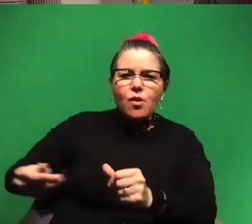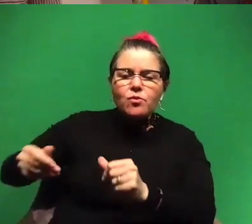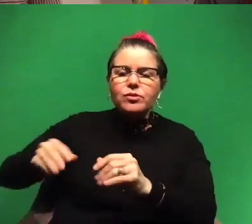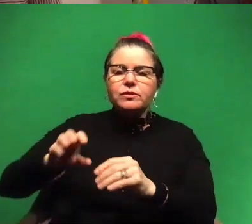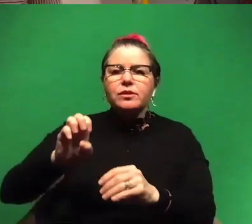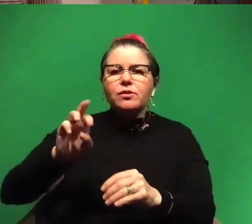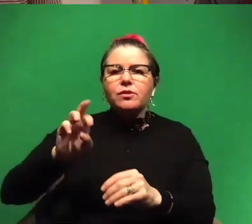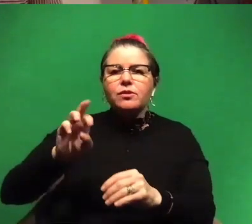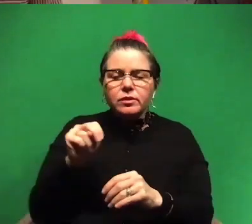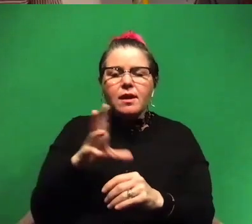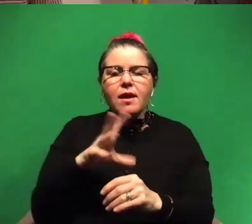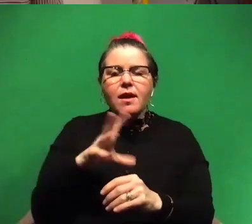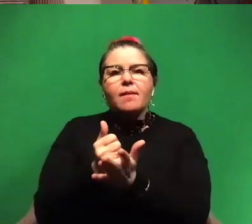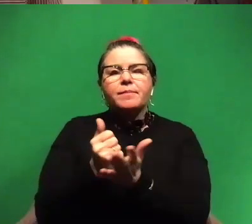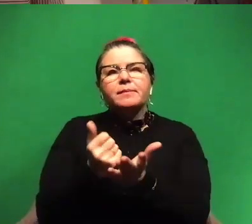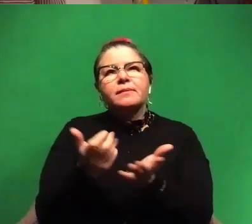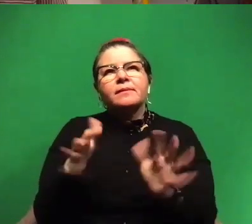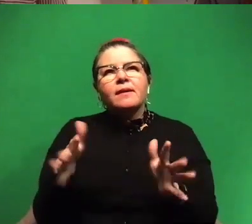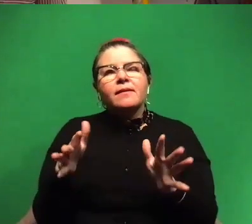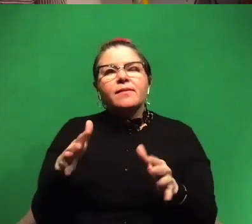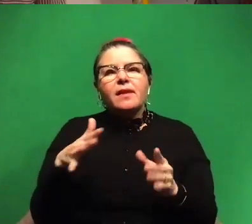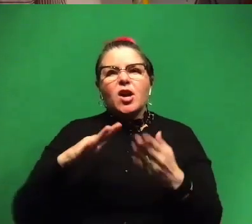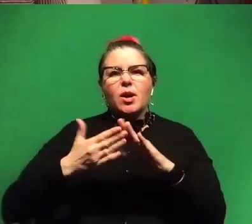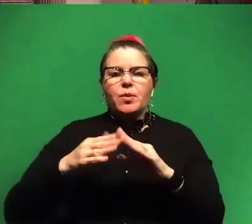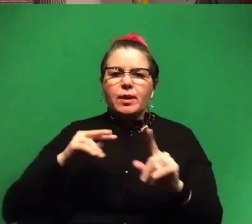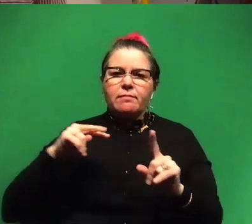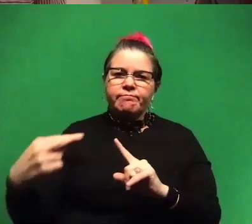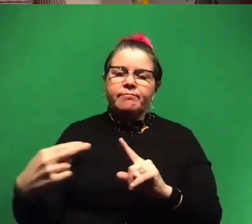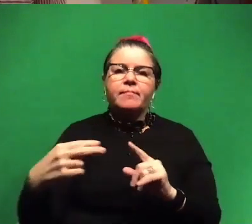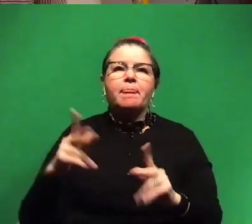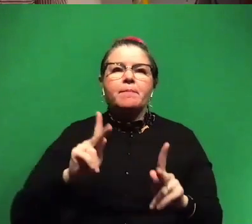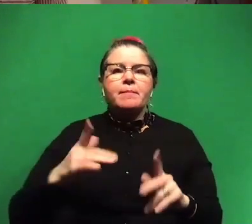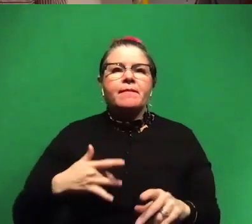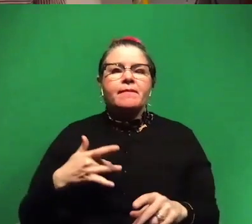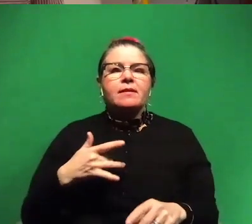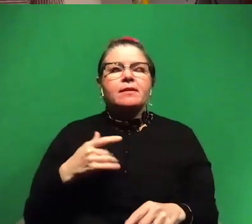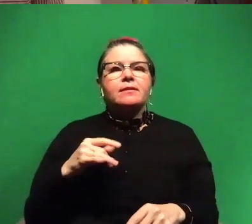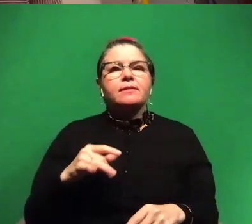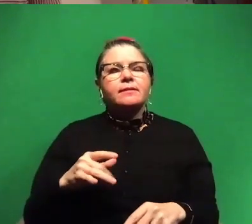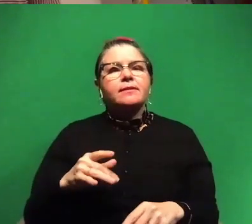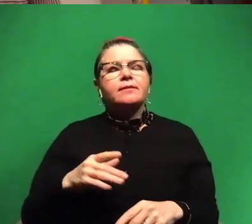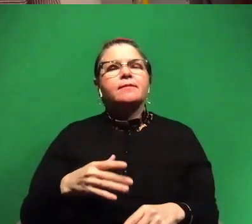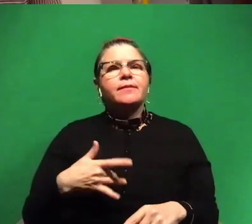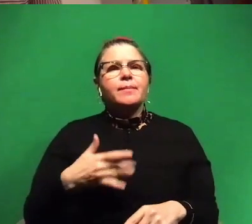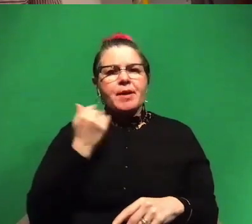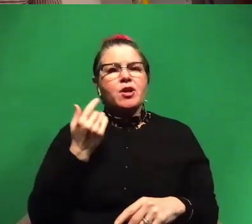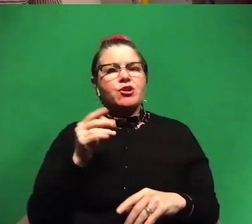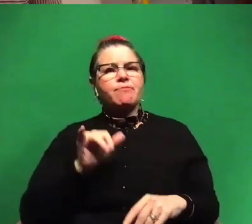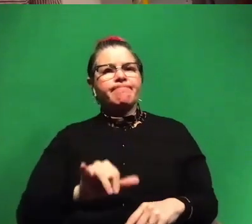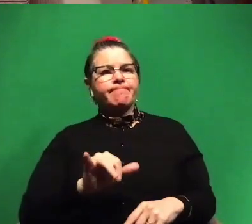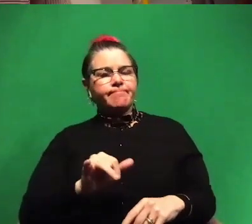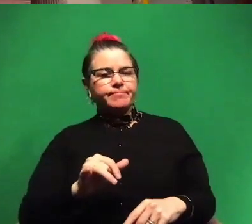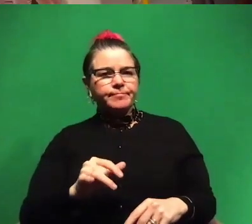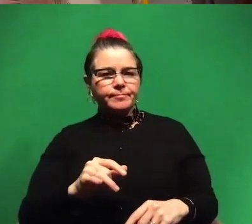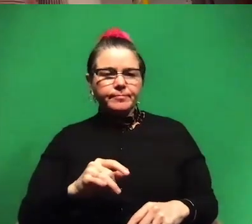helps in kind of the community aspect of it, of people feeling better about the site and feeling like they're